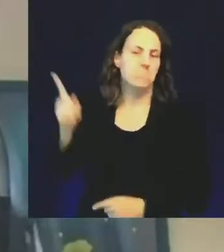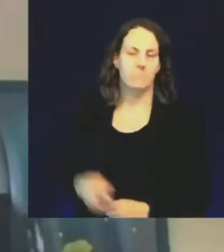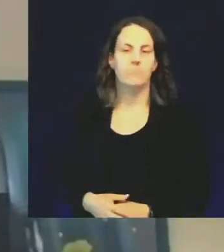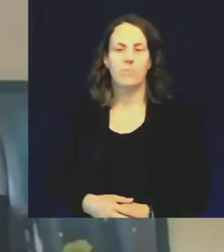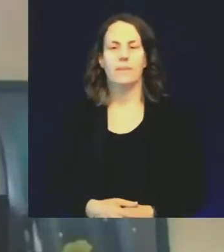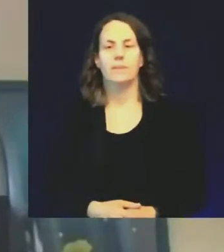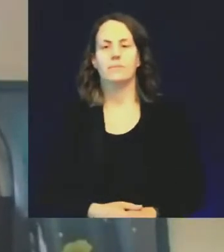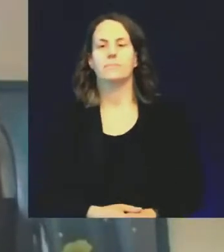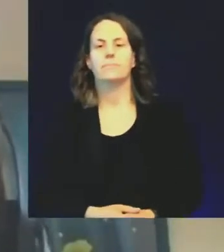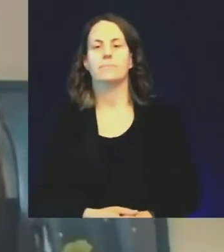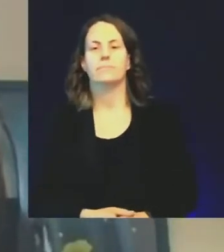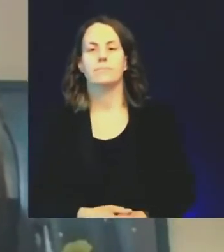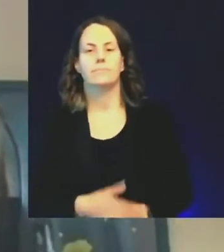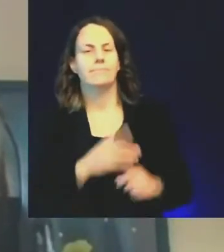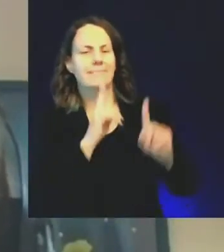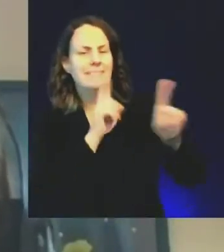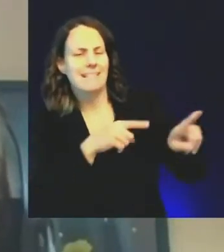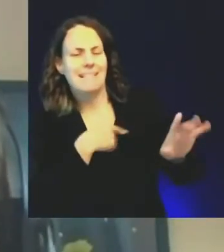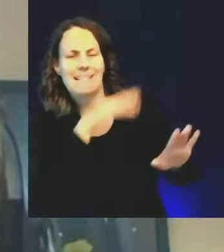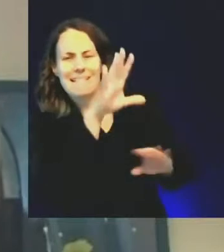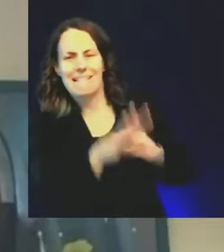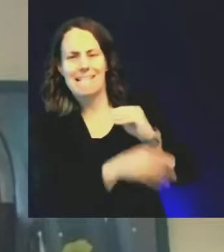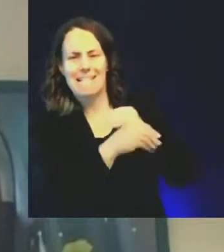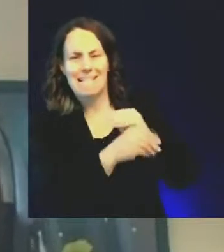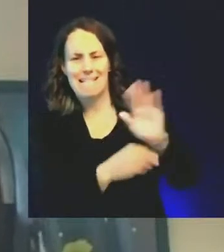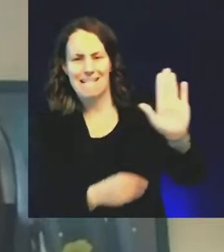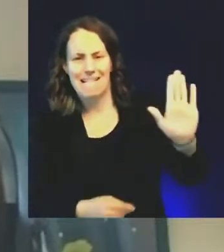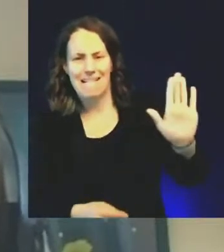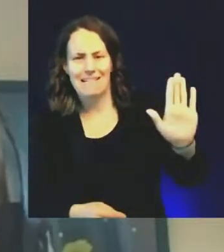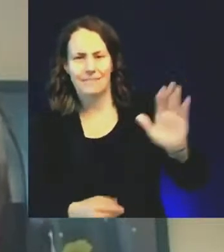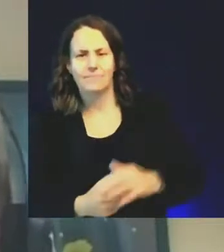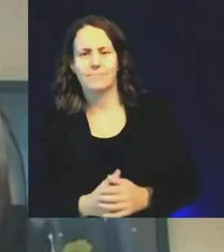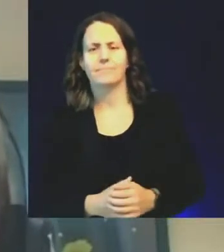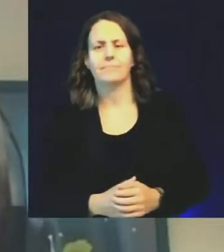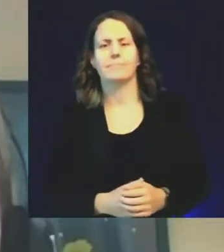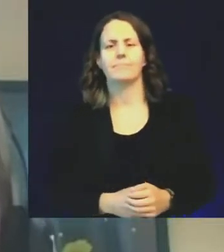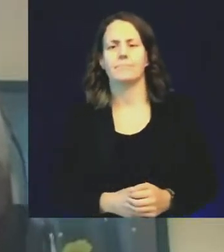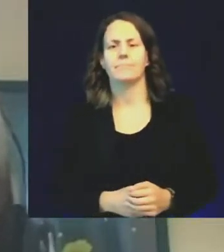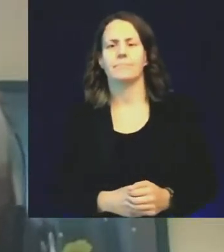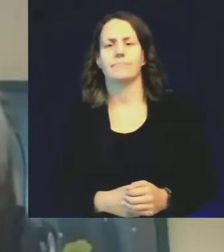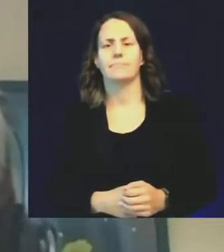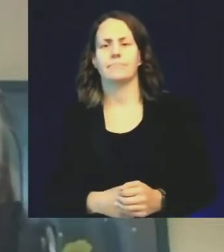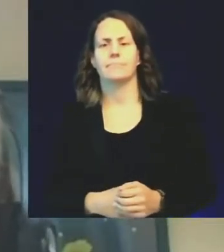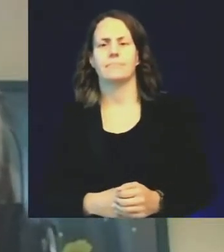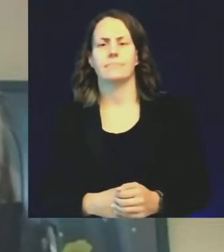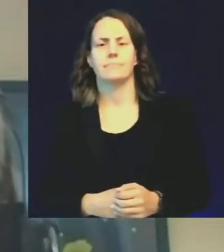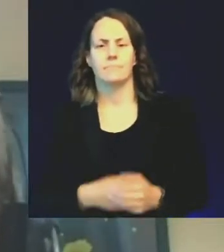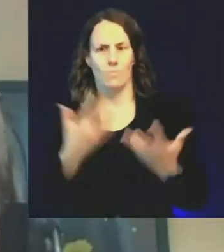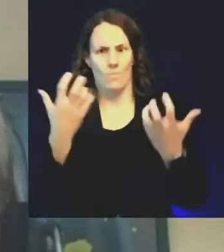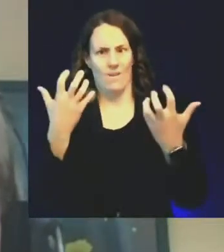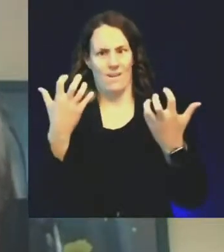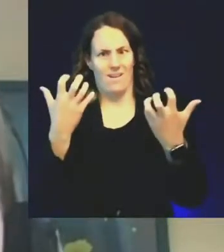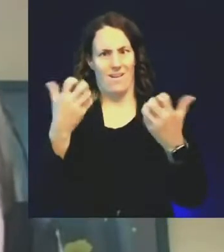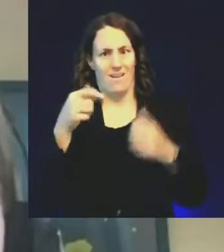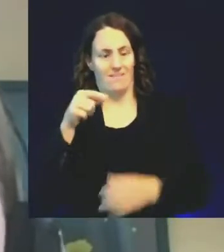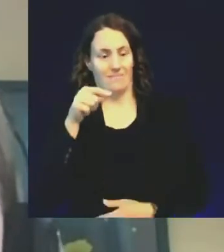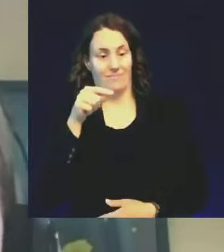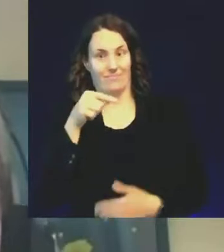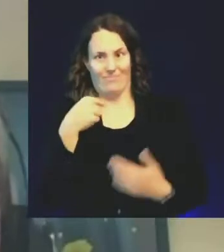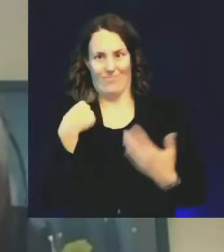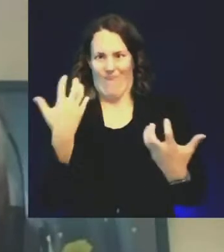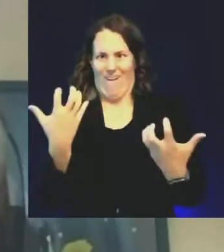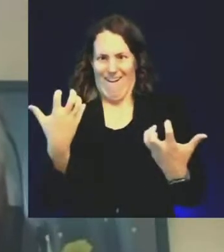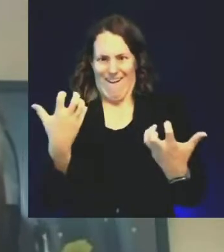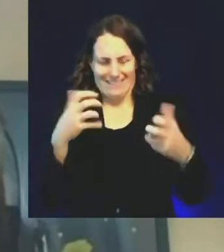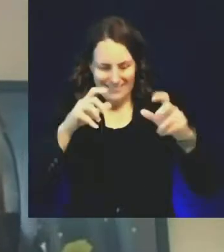to test every sample that is positive in Wisconsin. The other issue is, we're sequencing